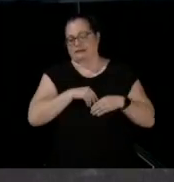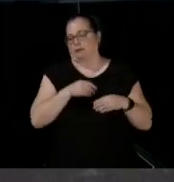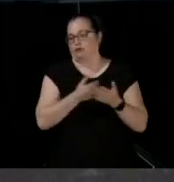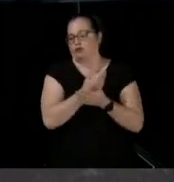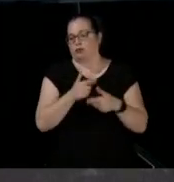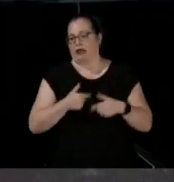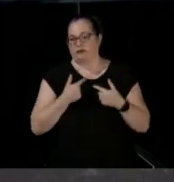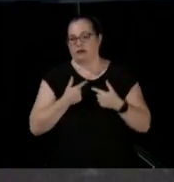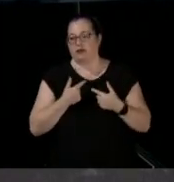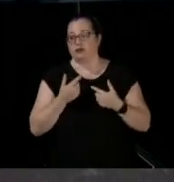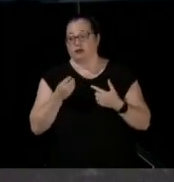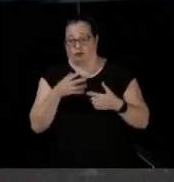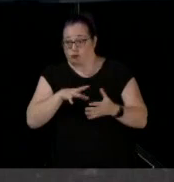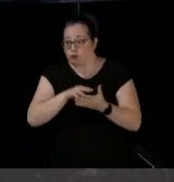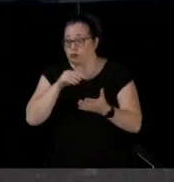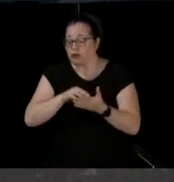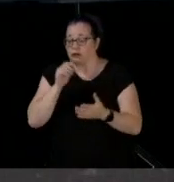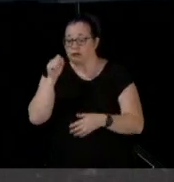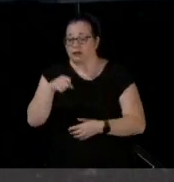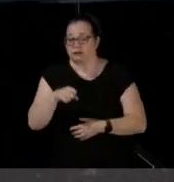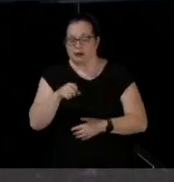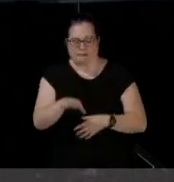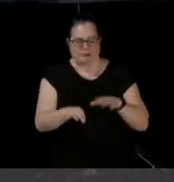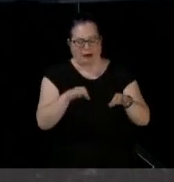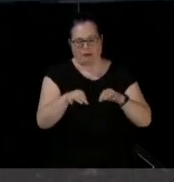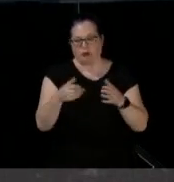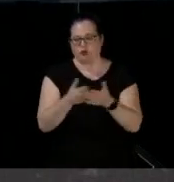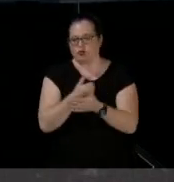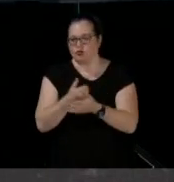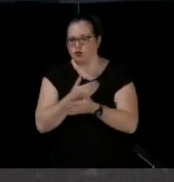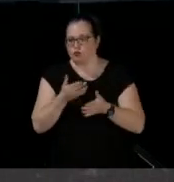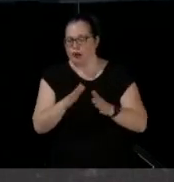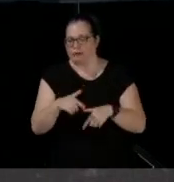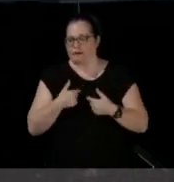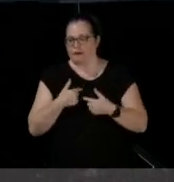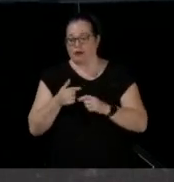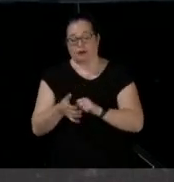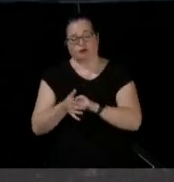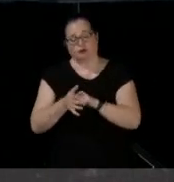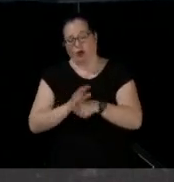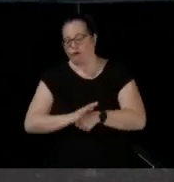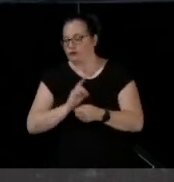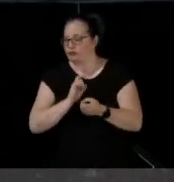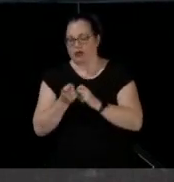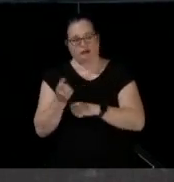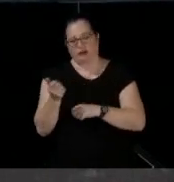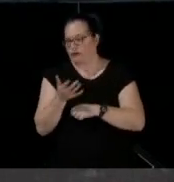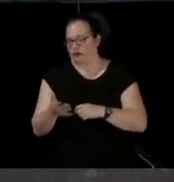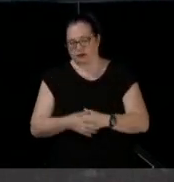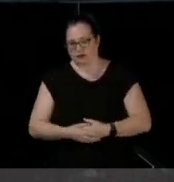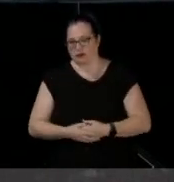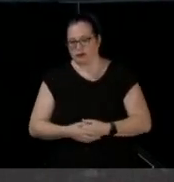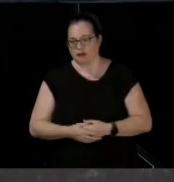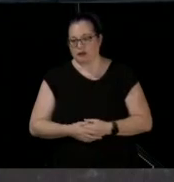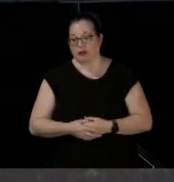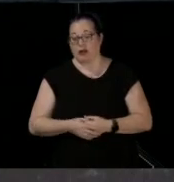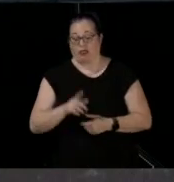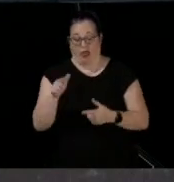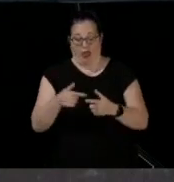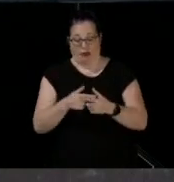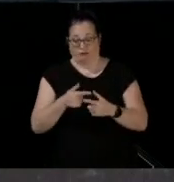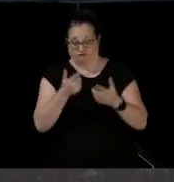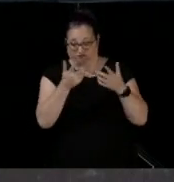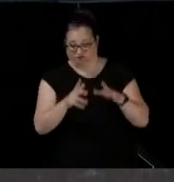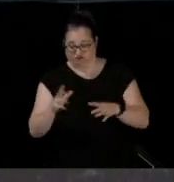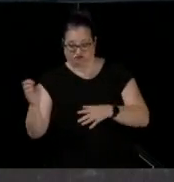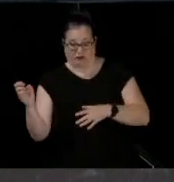turn them into something beautiful. COVID ushered in a new era at River Hill. Upon returning to in-person instruction in the